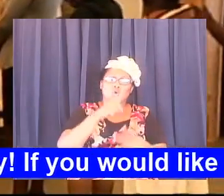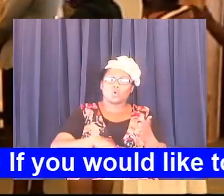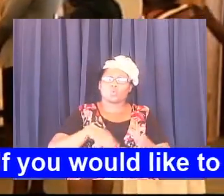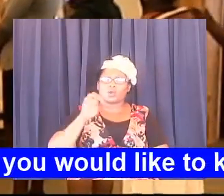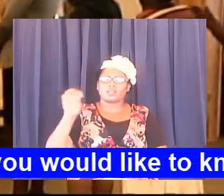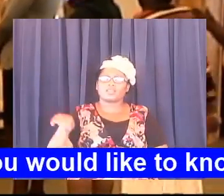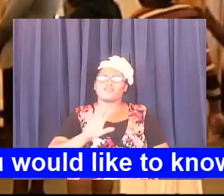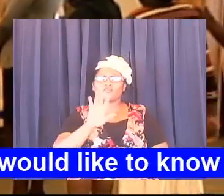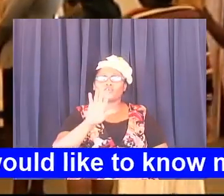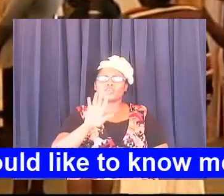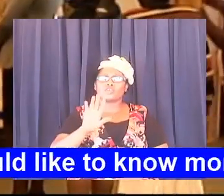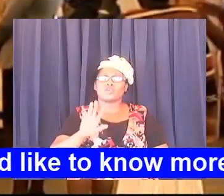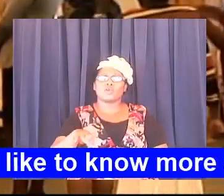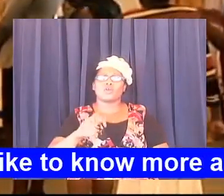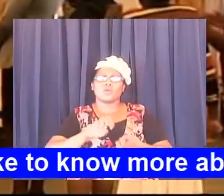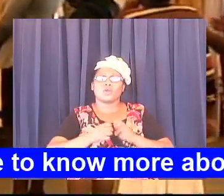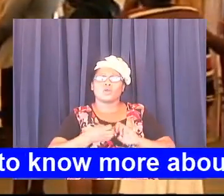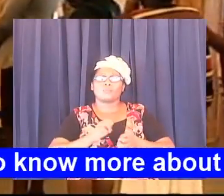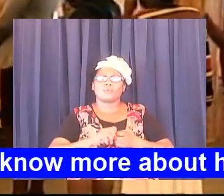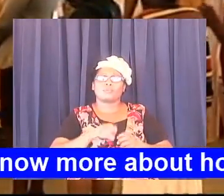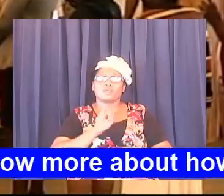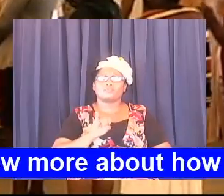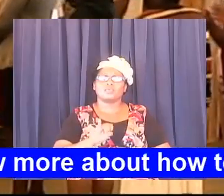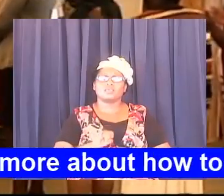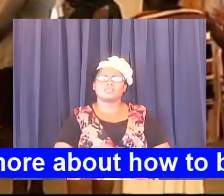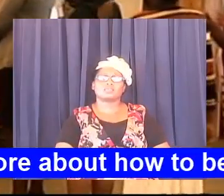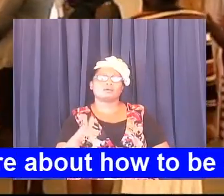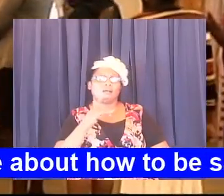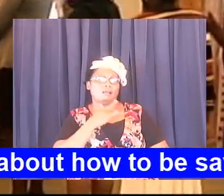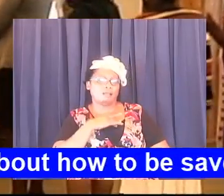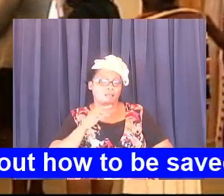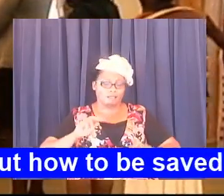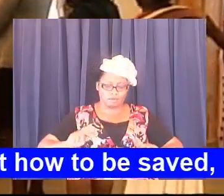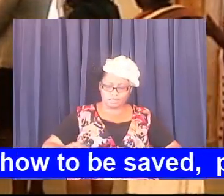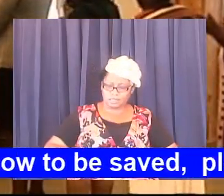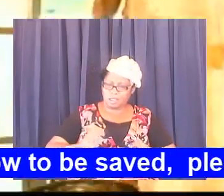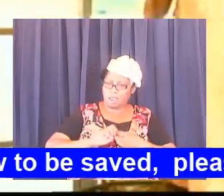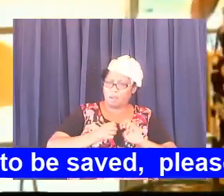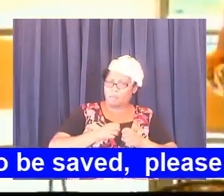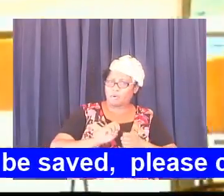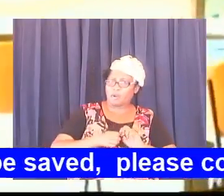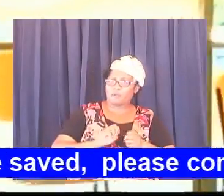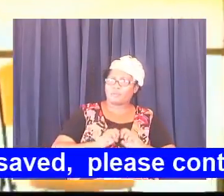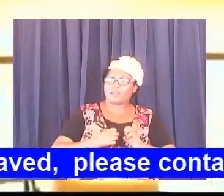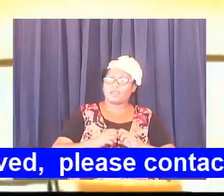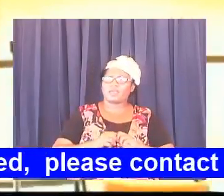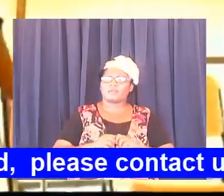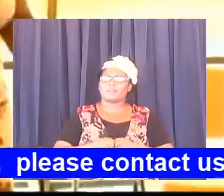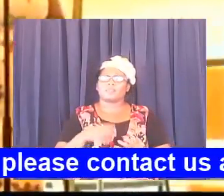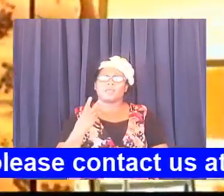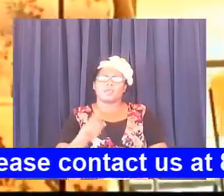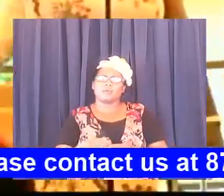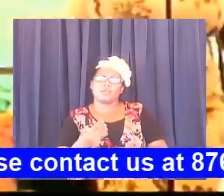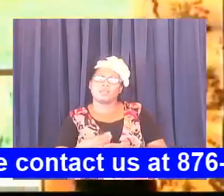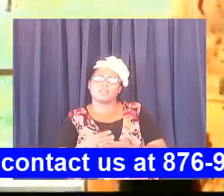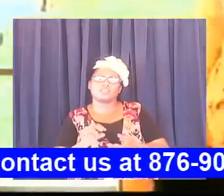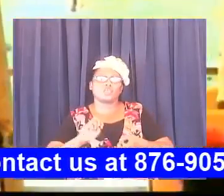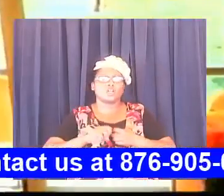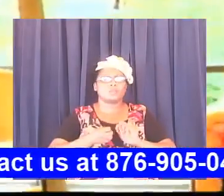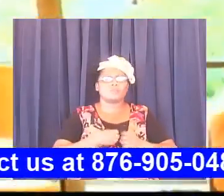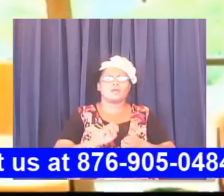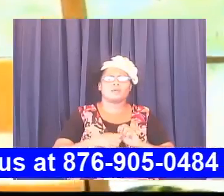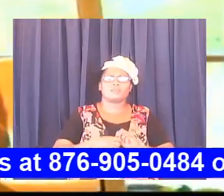problem? Is it a financial problem? Talk to God. Talk to God, seekers. Talk to him for